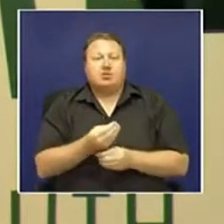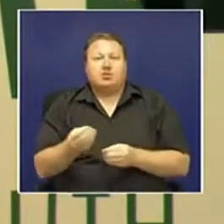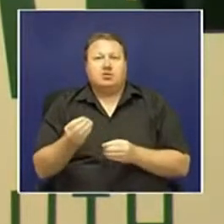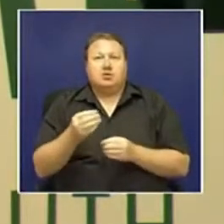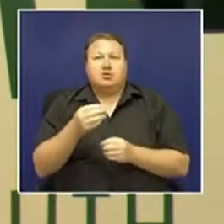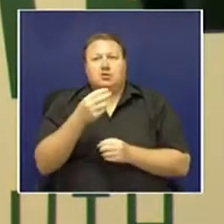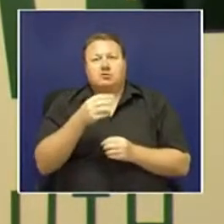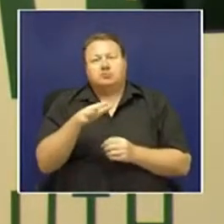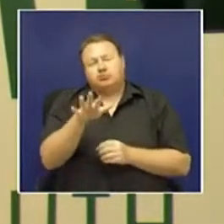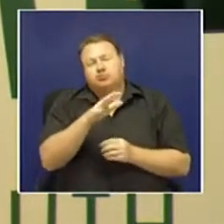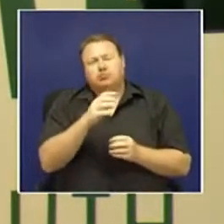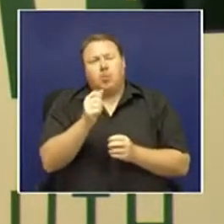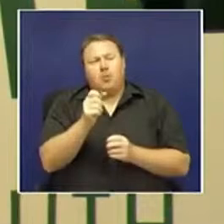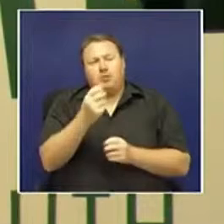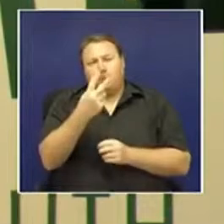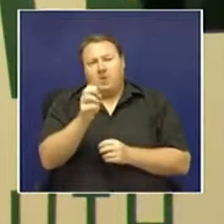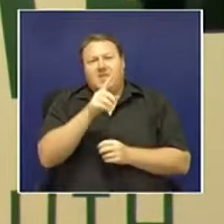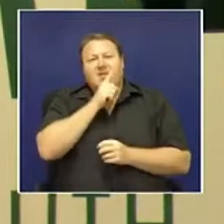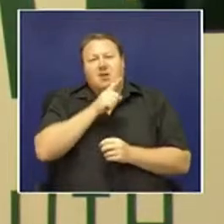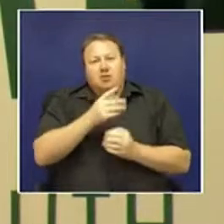20,000 schools.